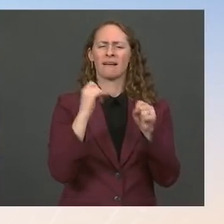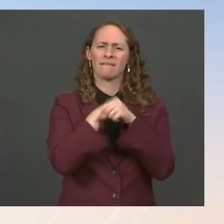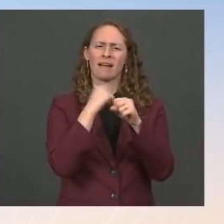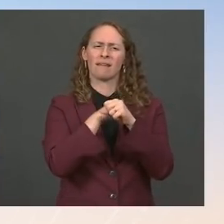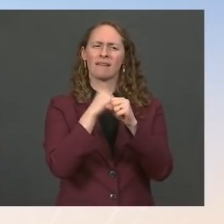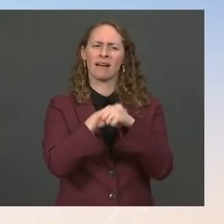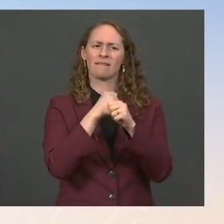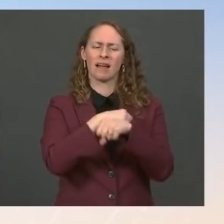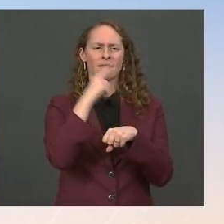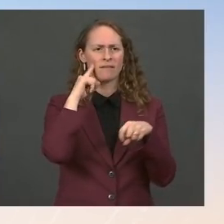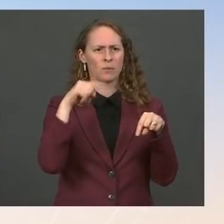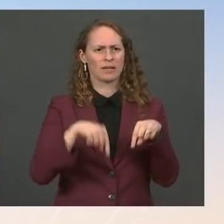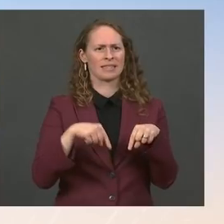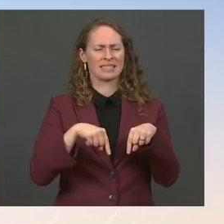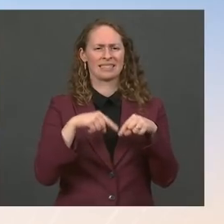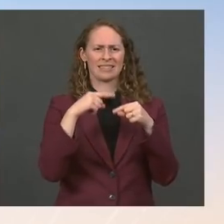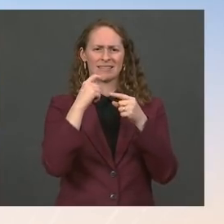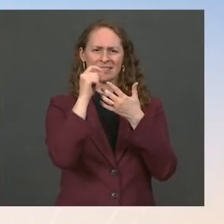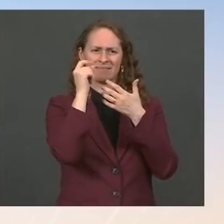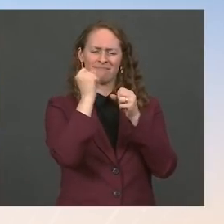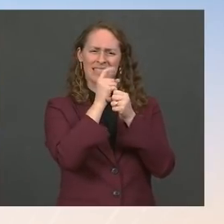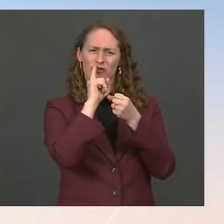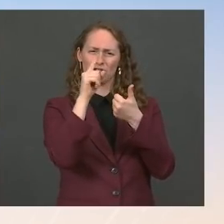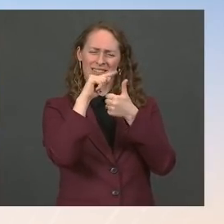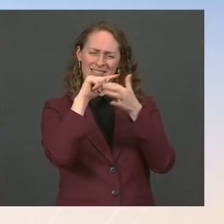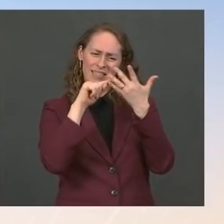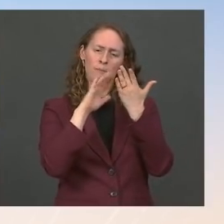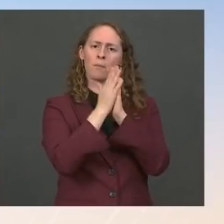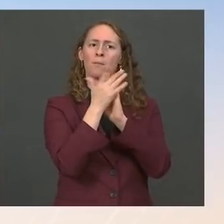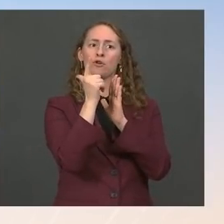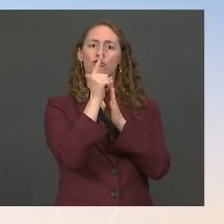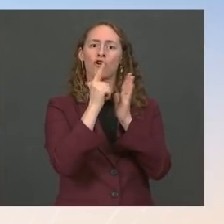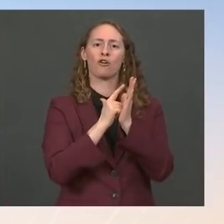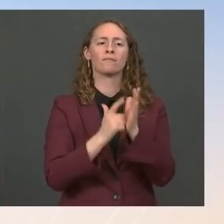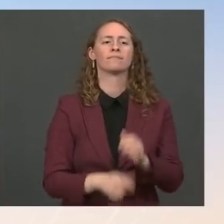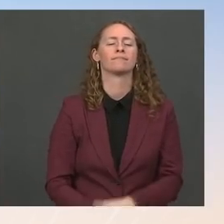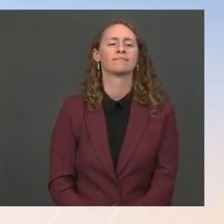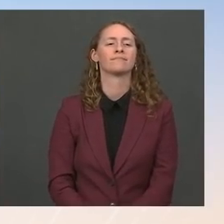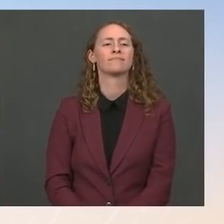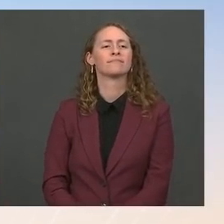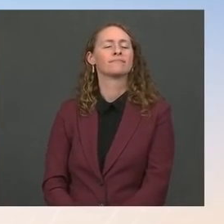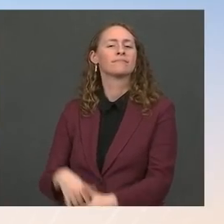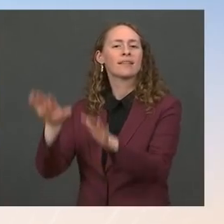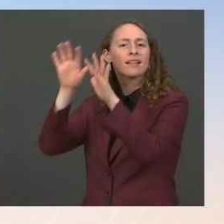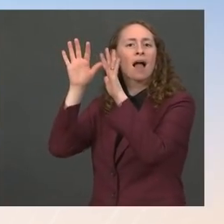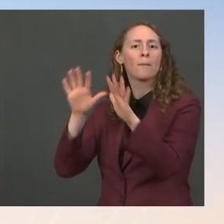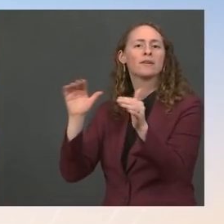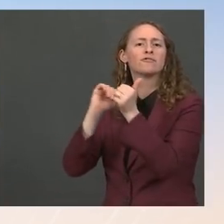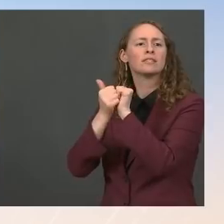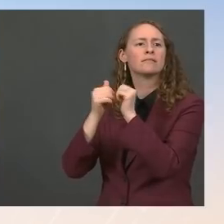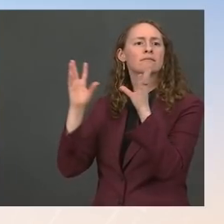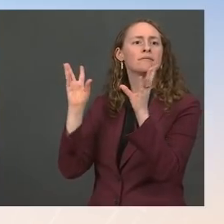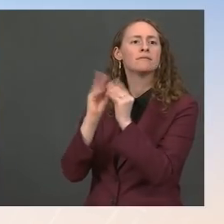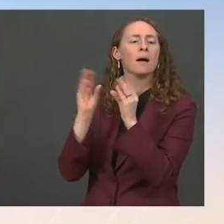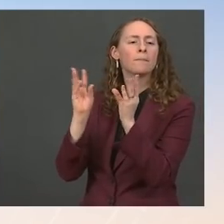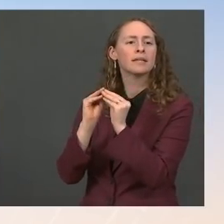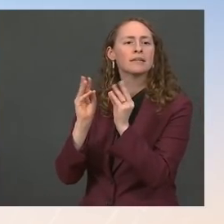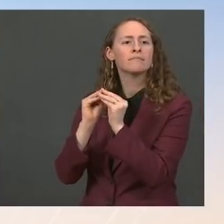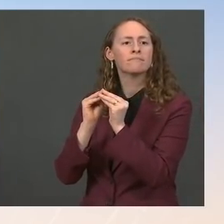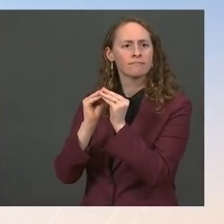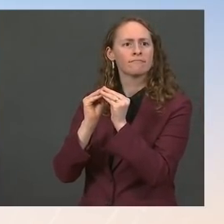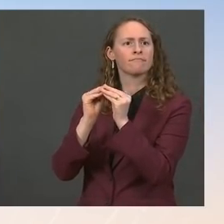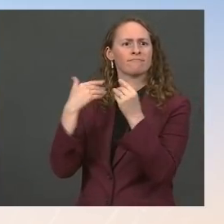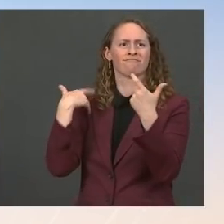these pieces to become law. And then on the climate change summit, the leaders of the three other largest energy-consuming